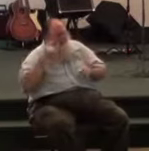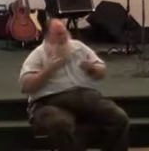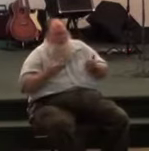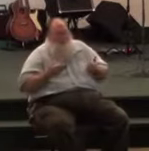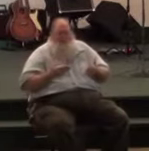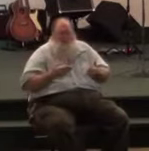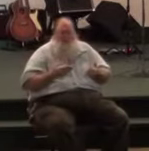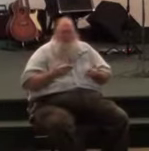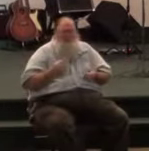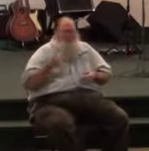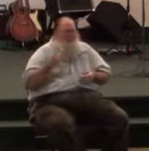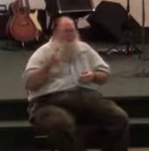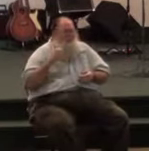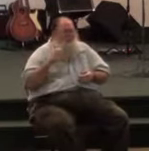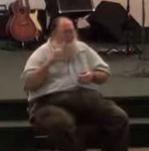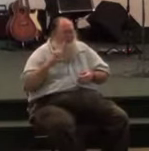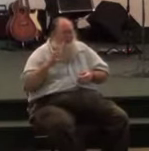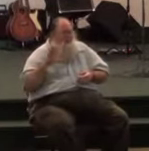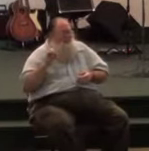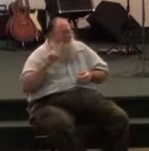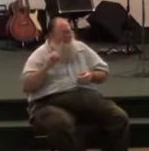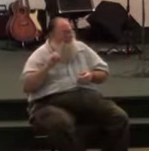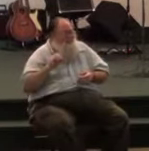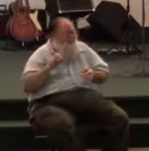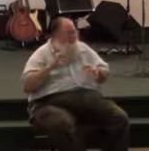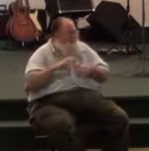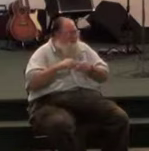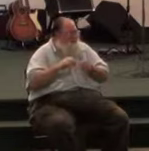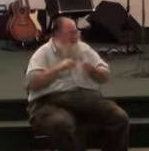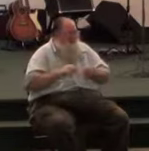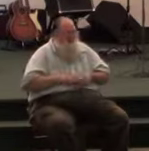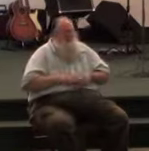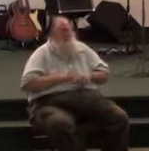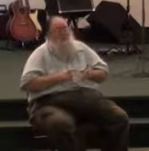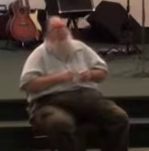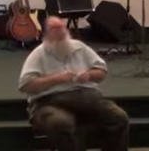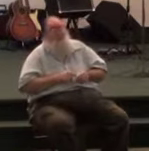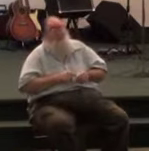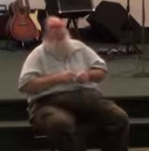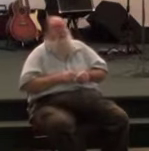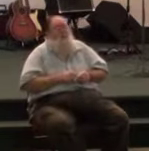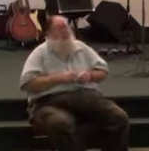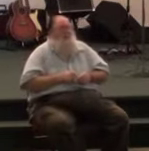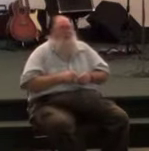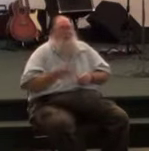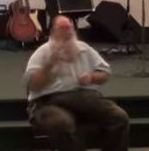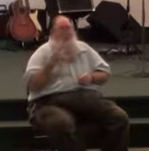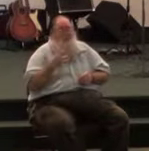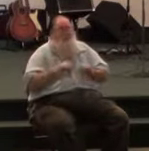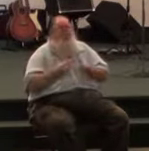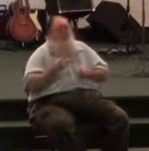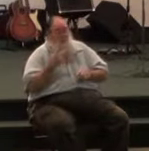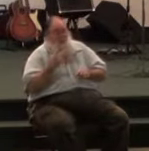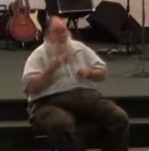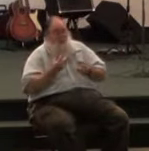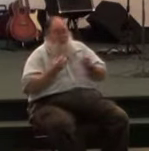there? Or how many of you tied that little hitching rail? Four. Well, it's about three too many, because they yanked that baby down and snapped the post